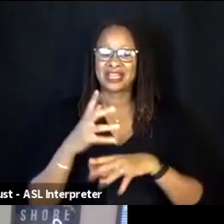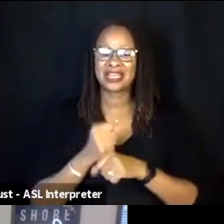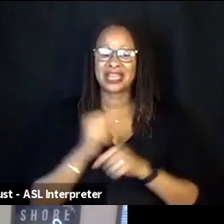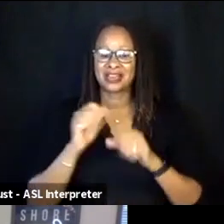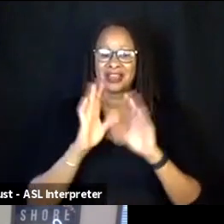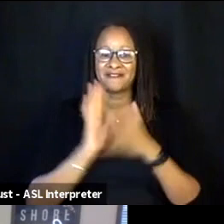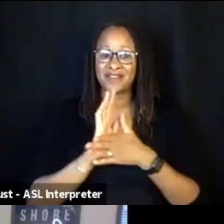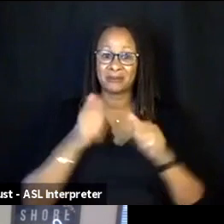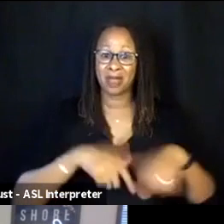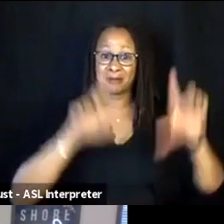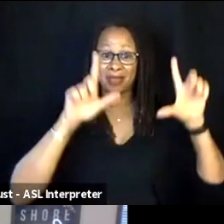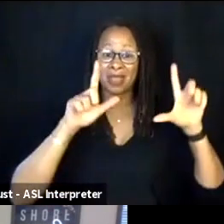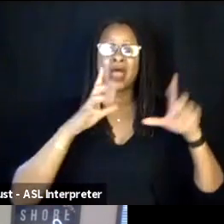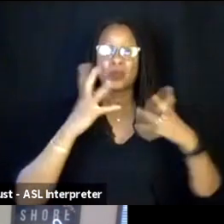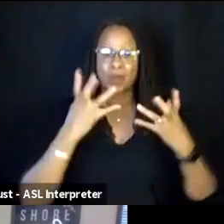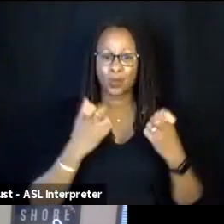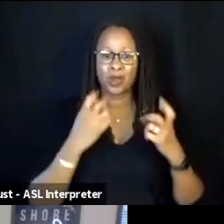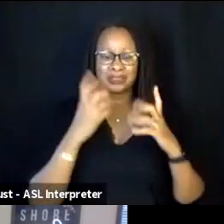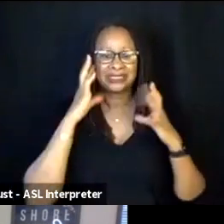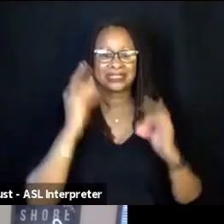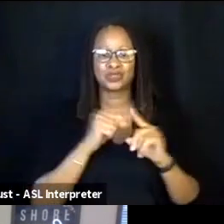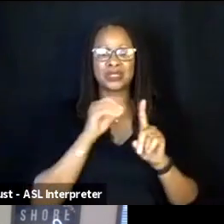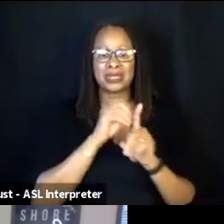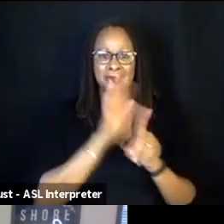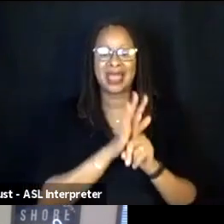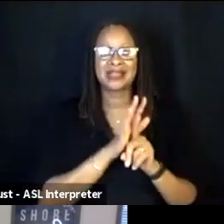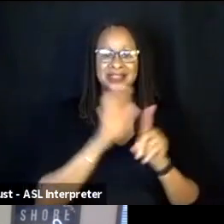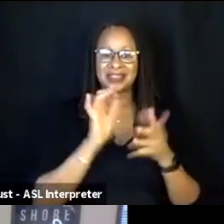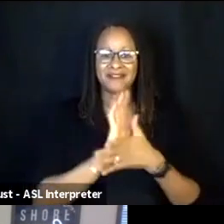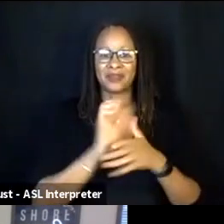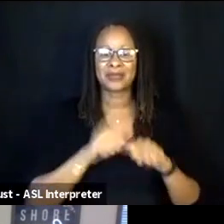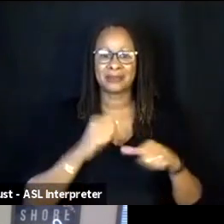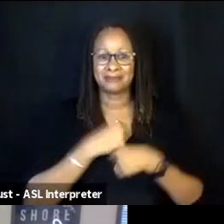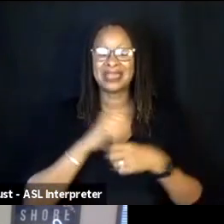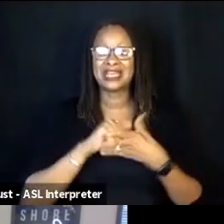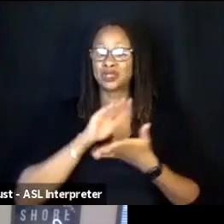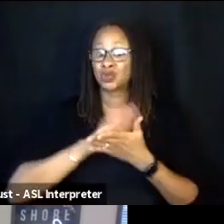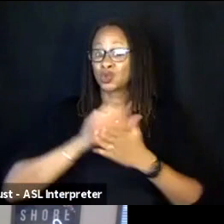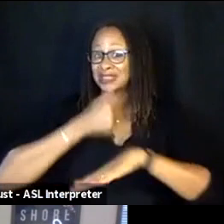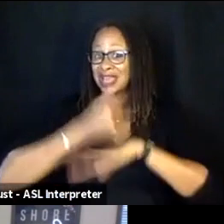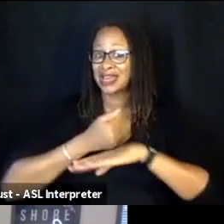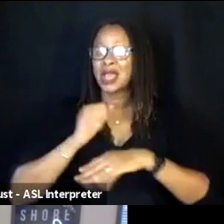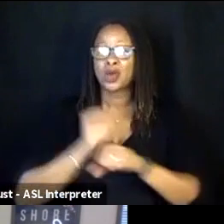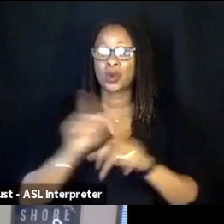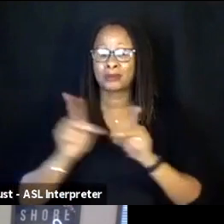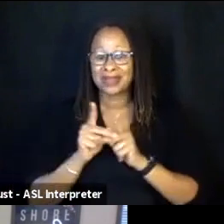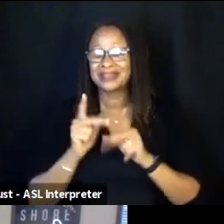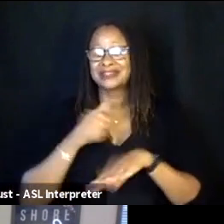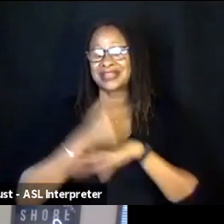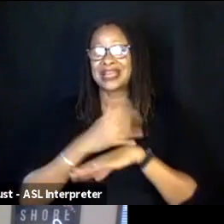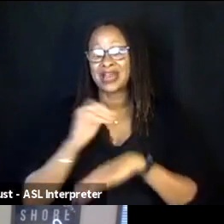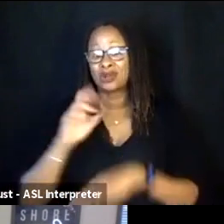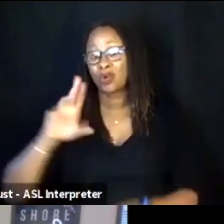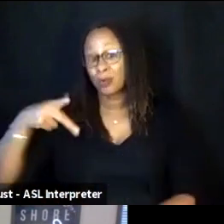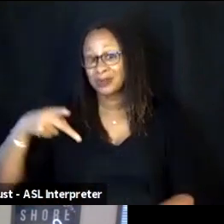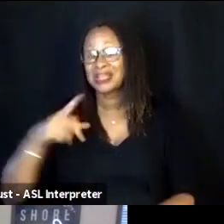we are really dedicated to the impact that a film like this can make in a school setting, in a workplace setting, in a corporation. And so